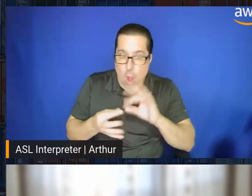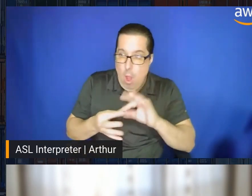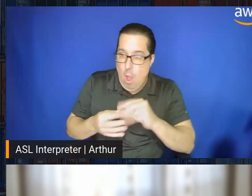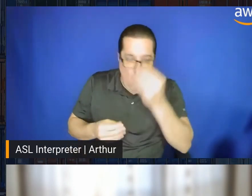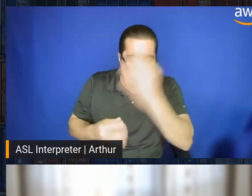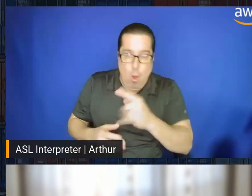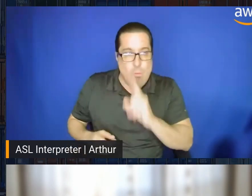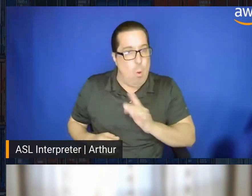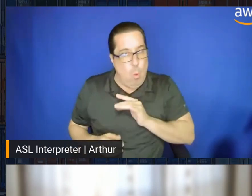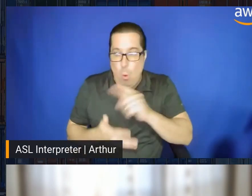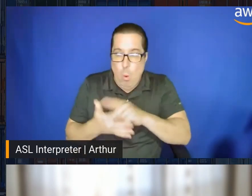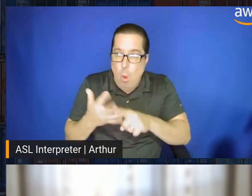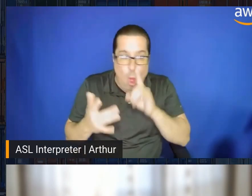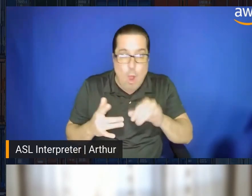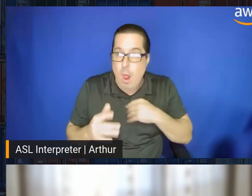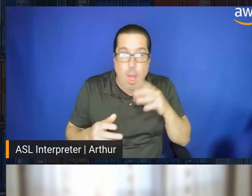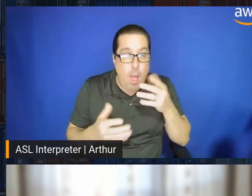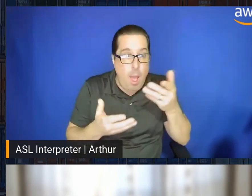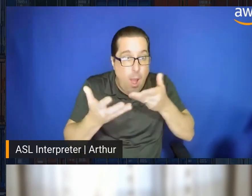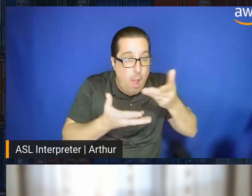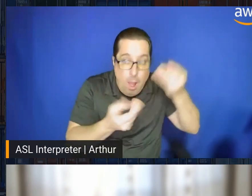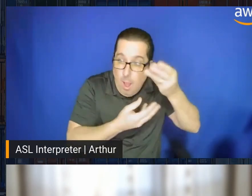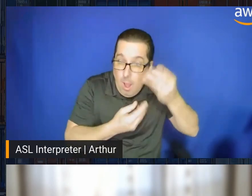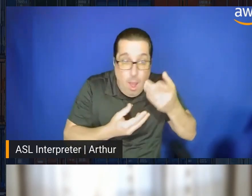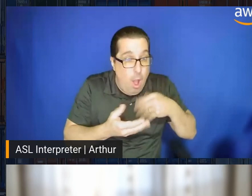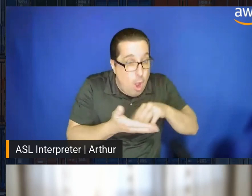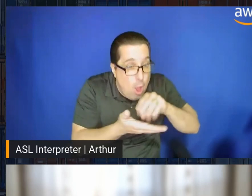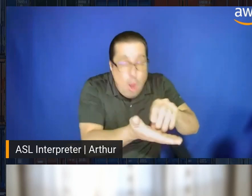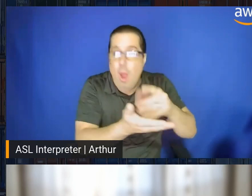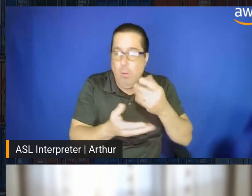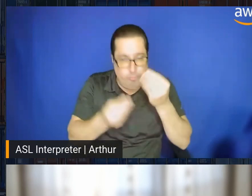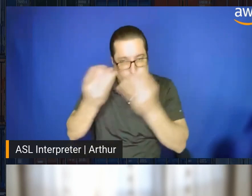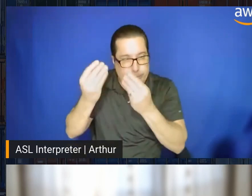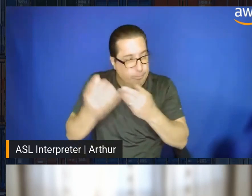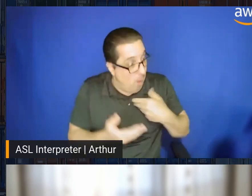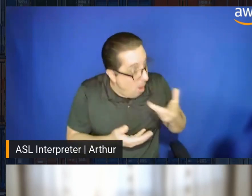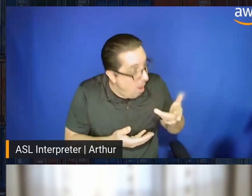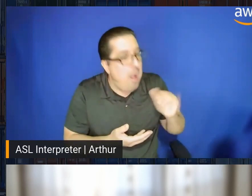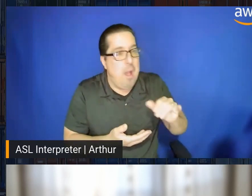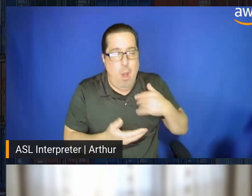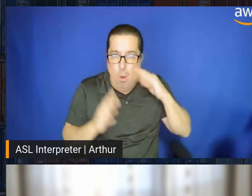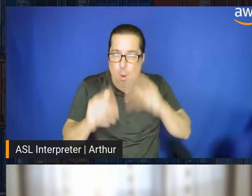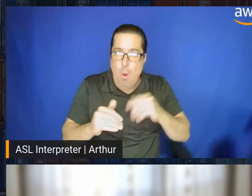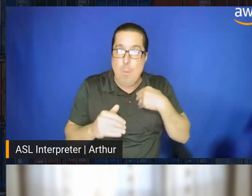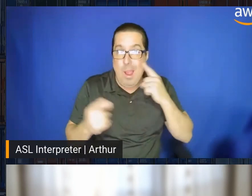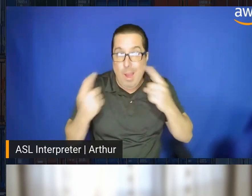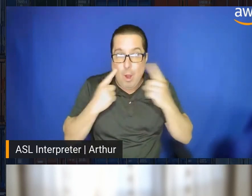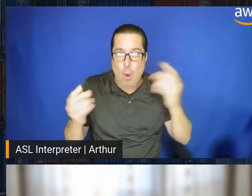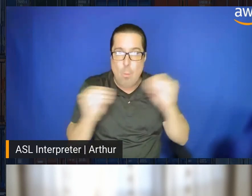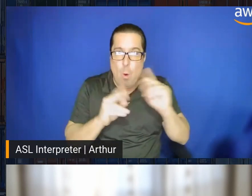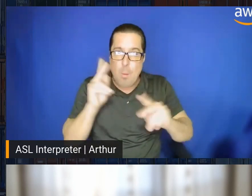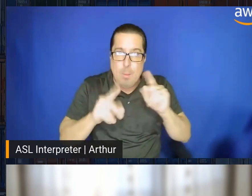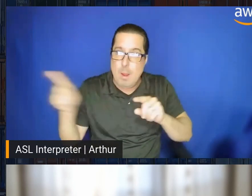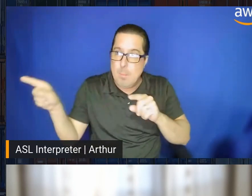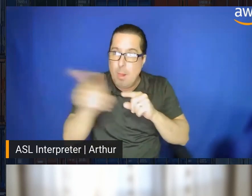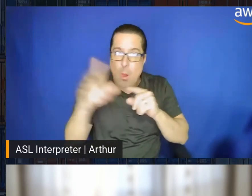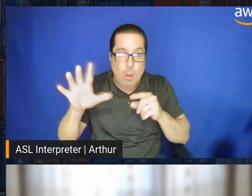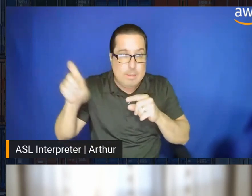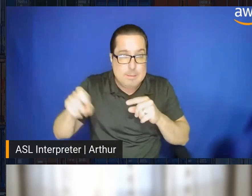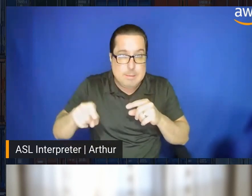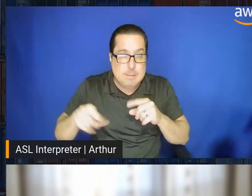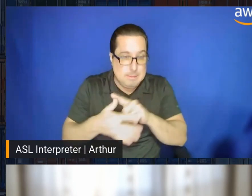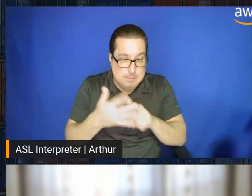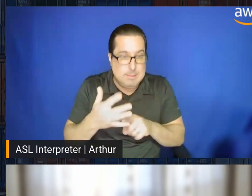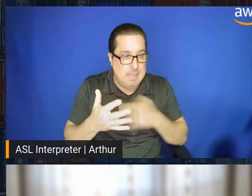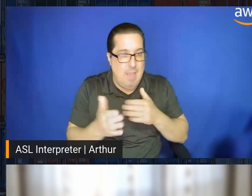So hopefully we will hear even more from people, how they've been getting on and what they need, and having some